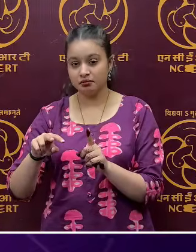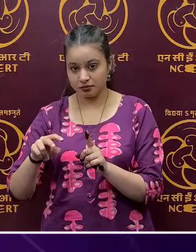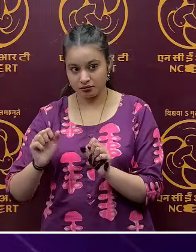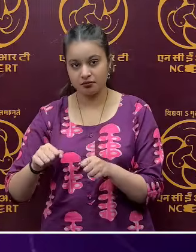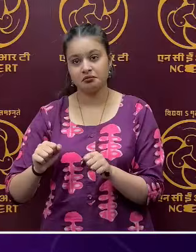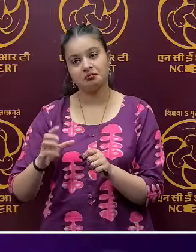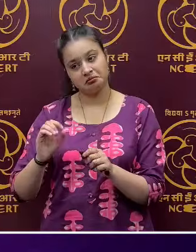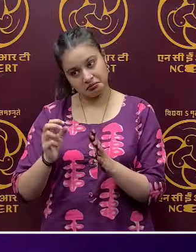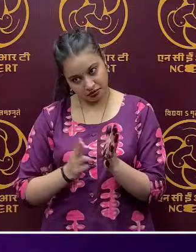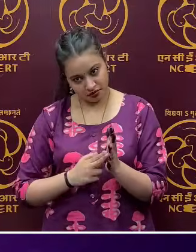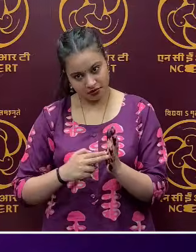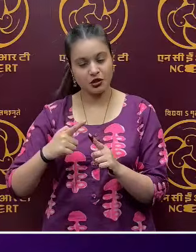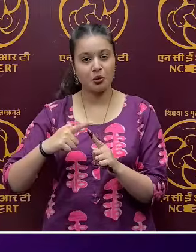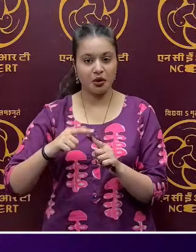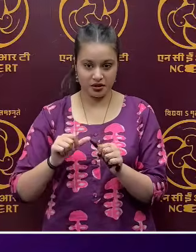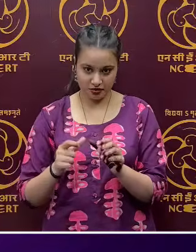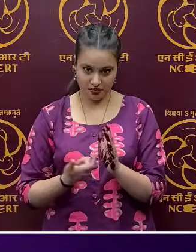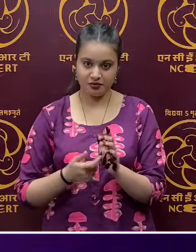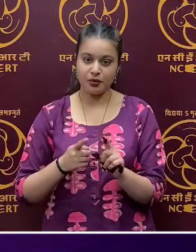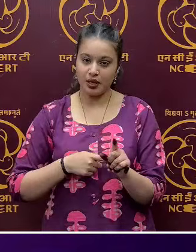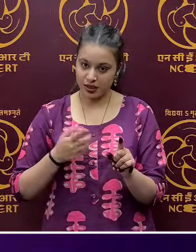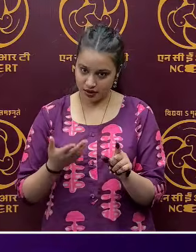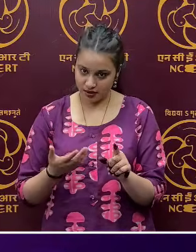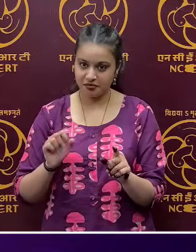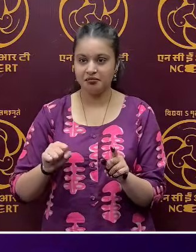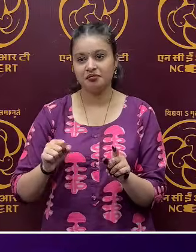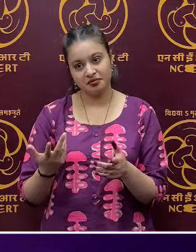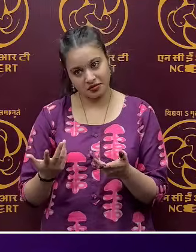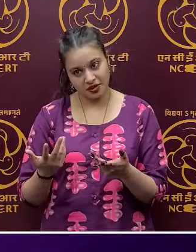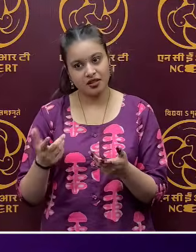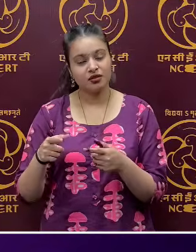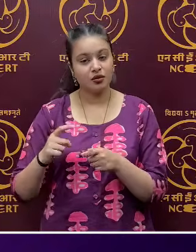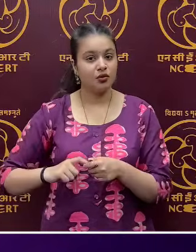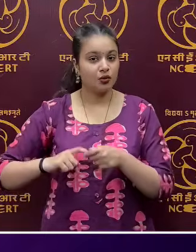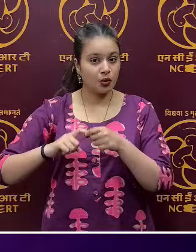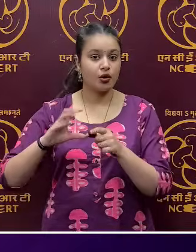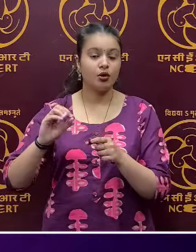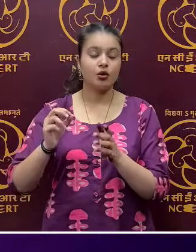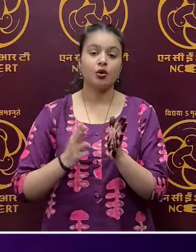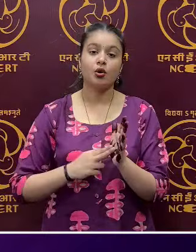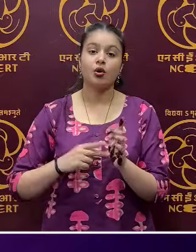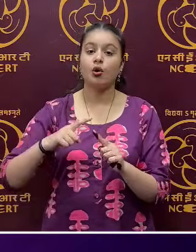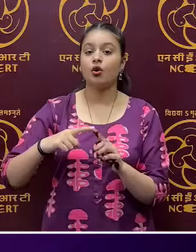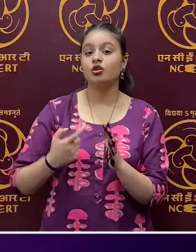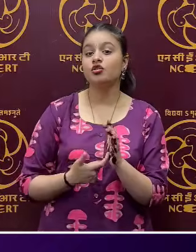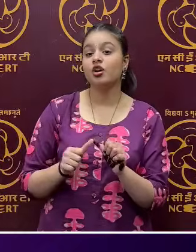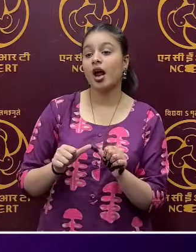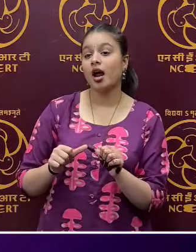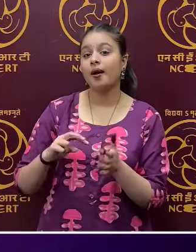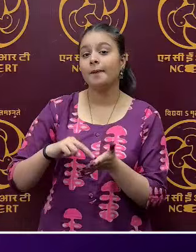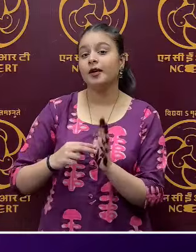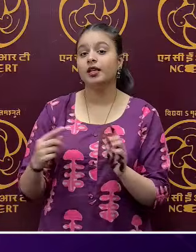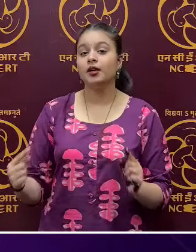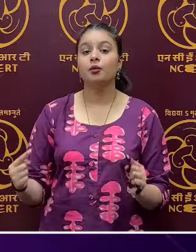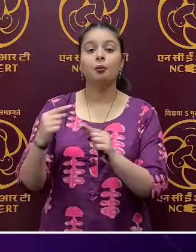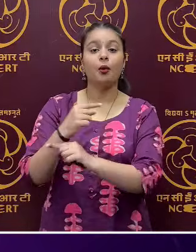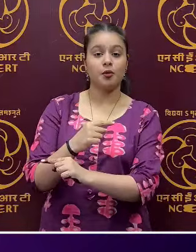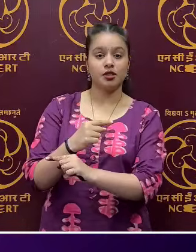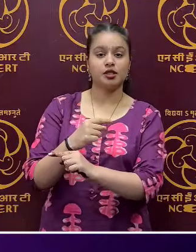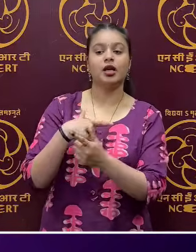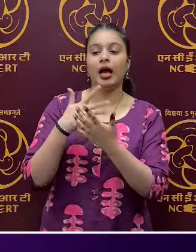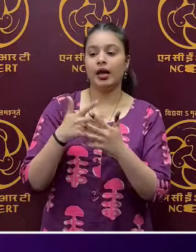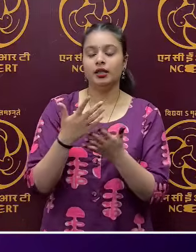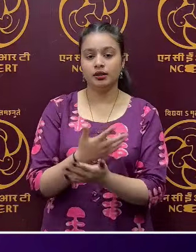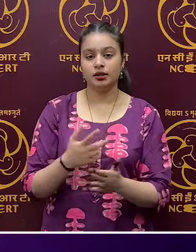Yes, contrary. Contrary is having the quality of contra. Contra means opposite. So anything that is opposite